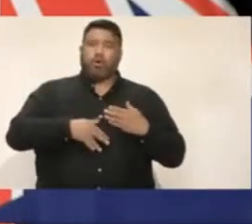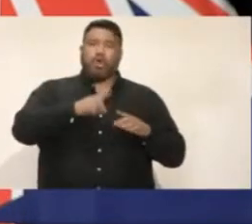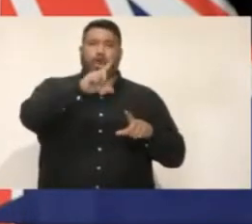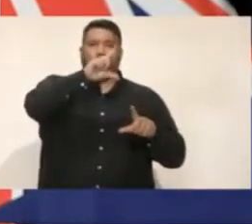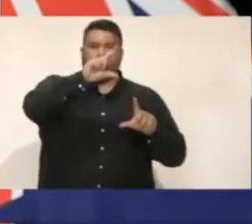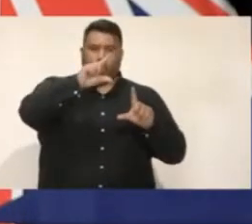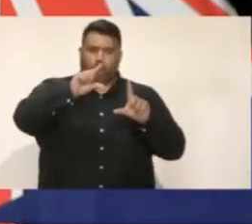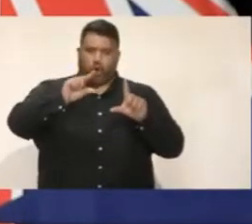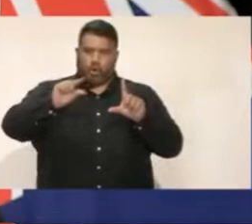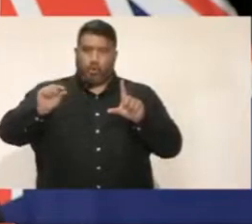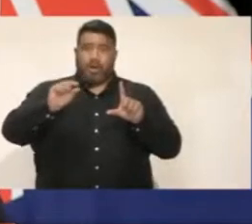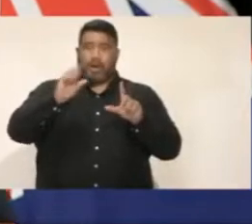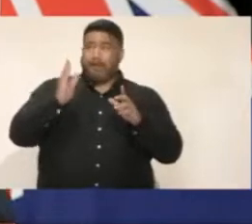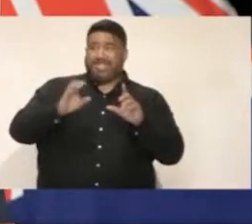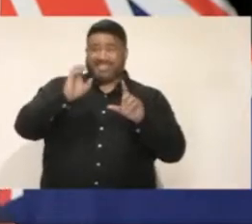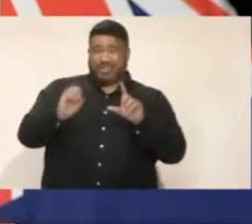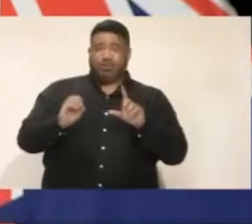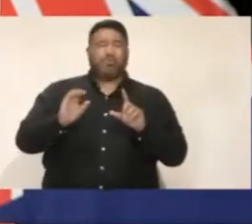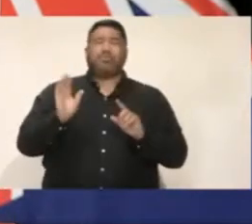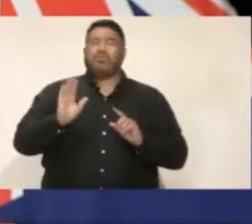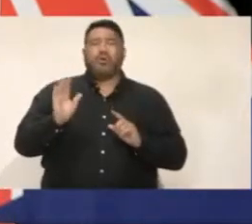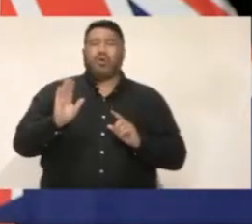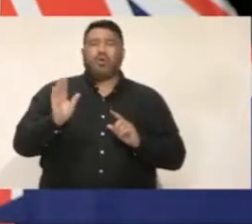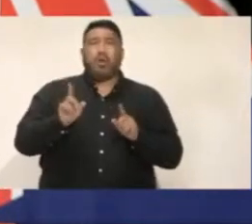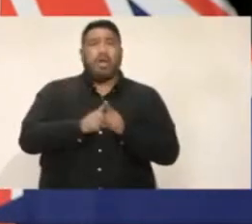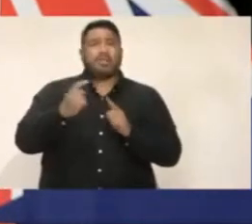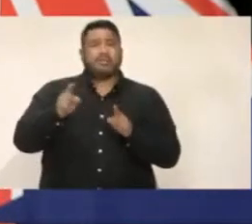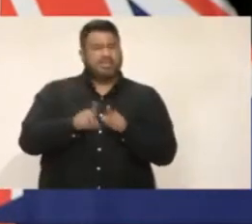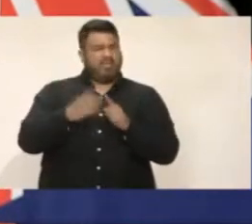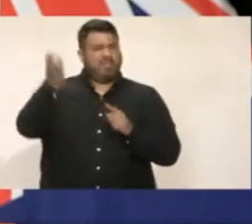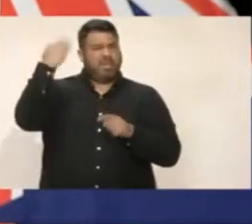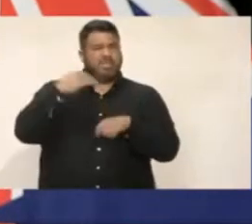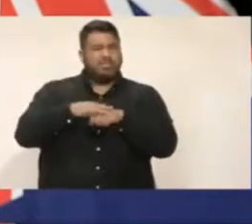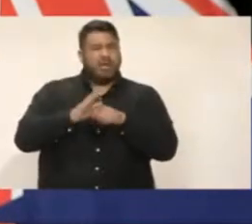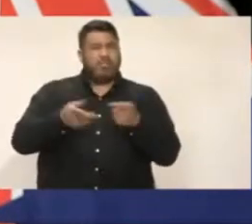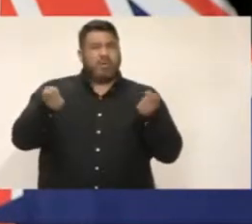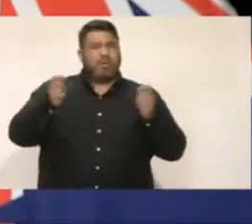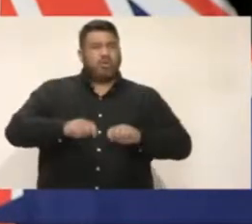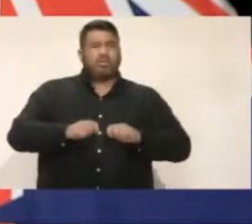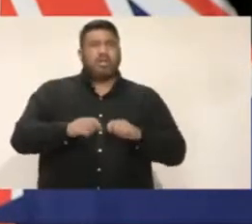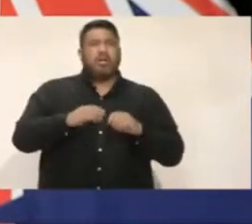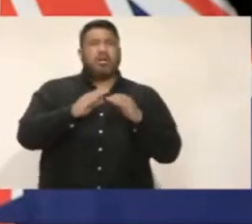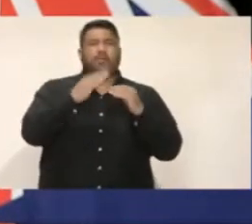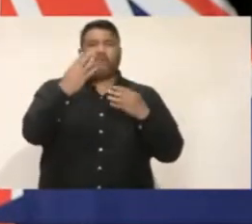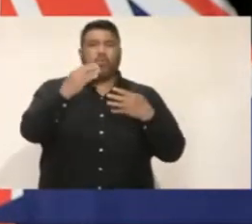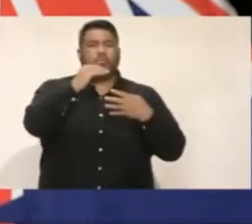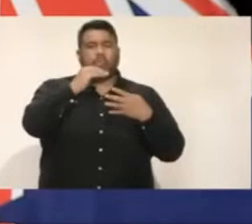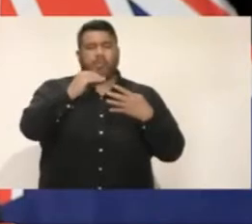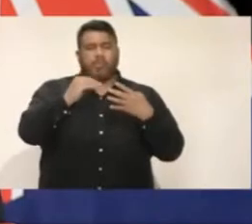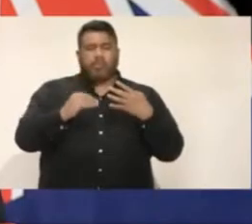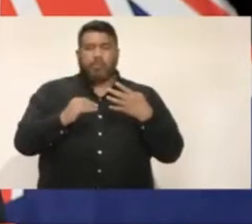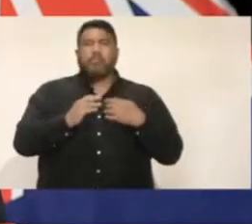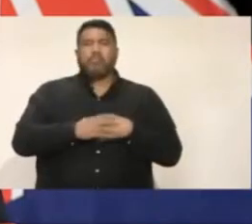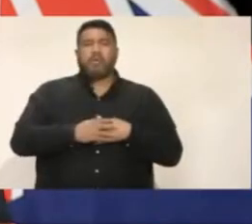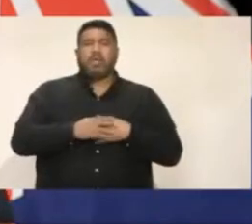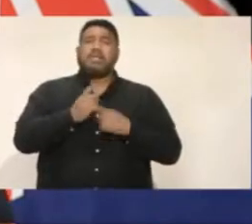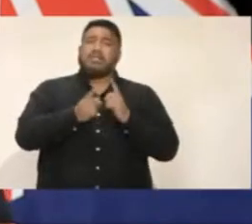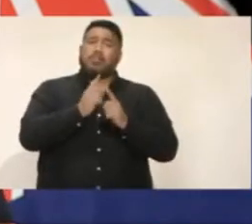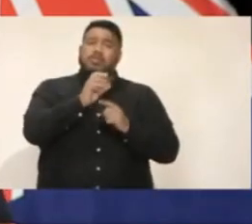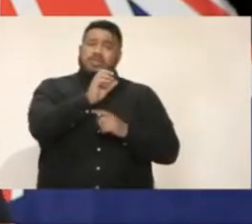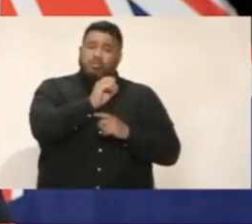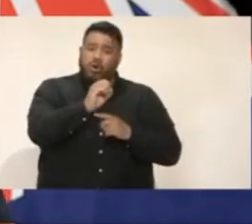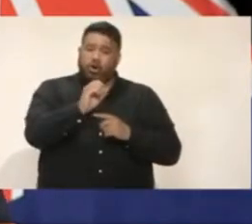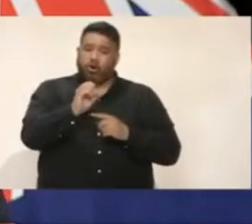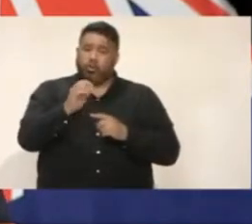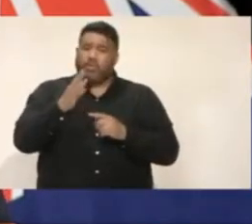doesn't need zeros per se, which is what we had last time. Actually, we had quite a run of 0 cases when we were in a different situation.